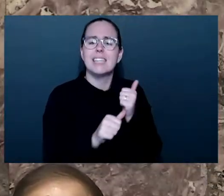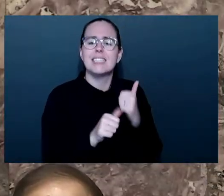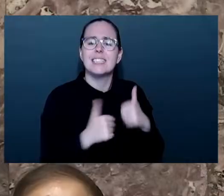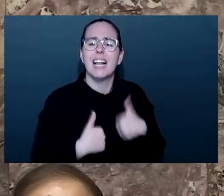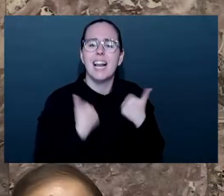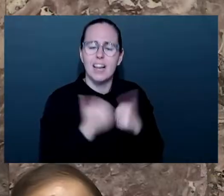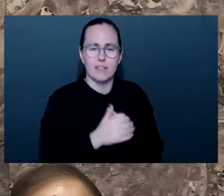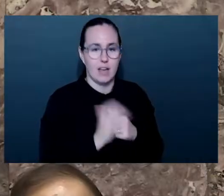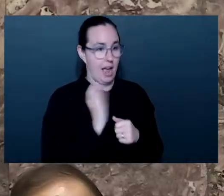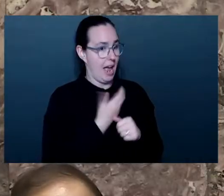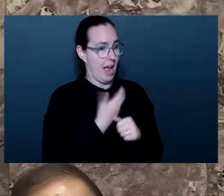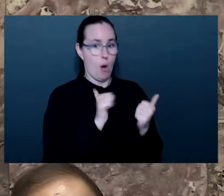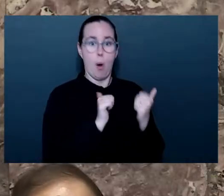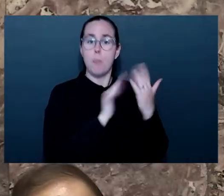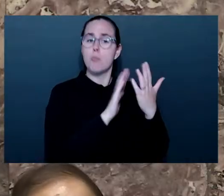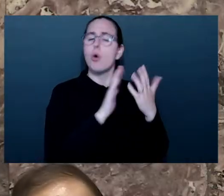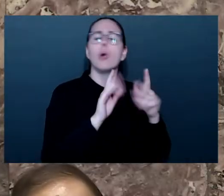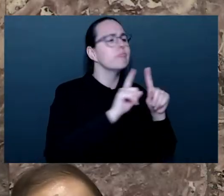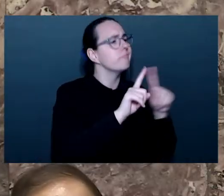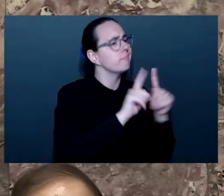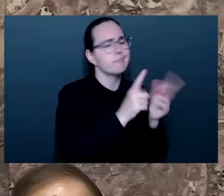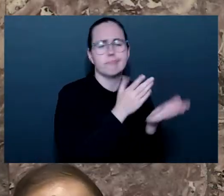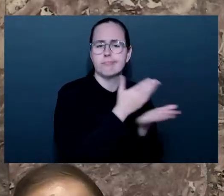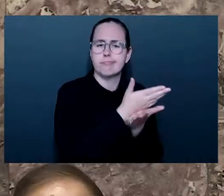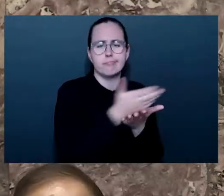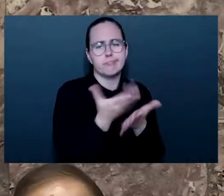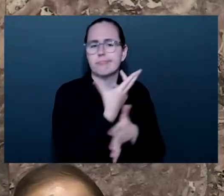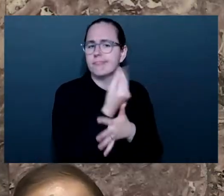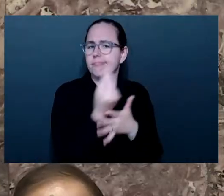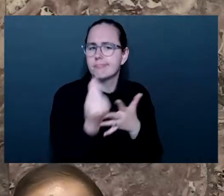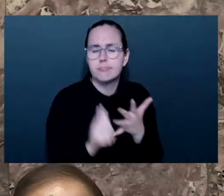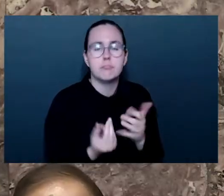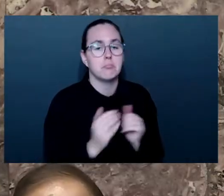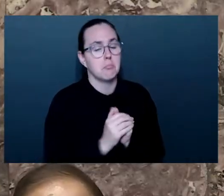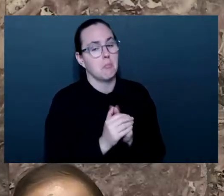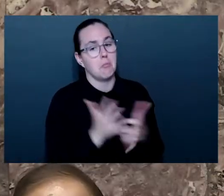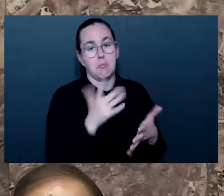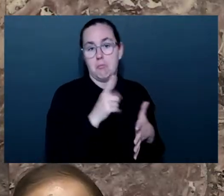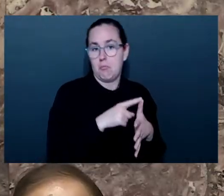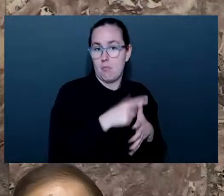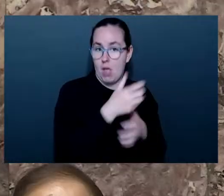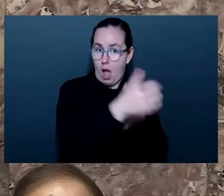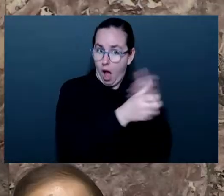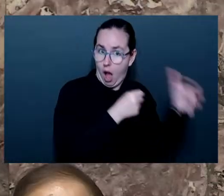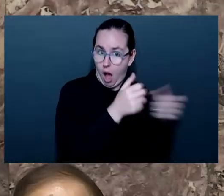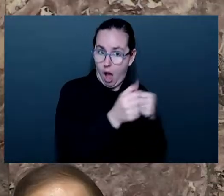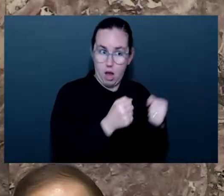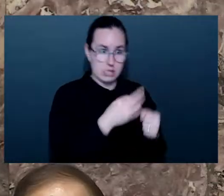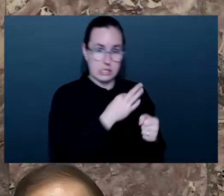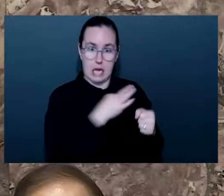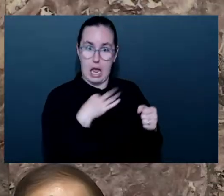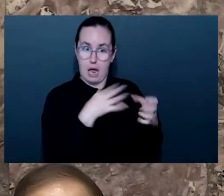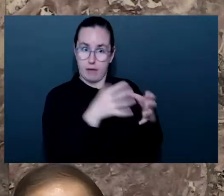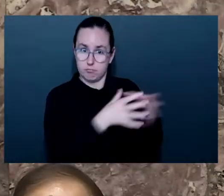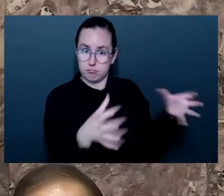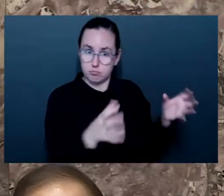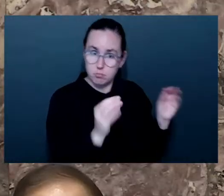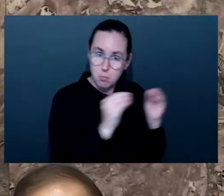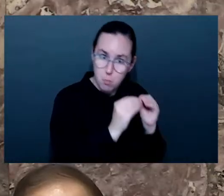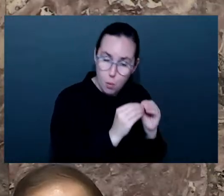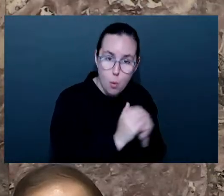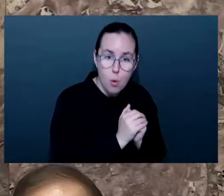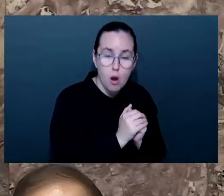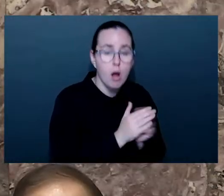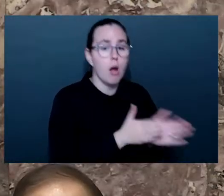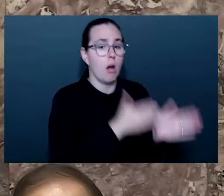that's required to support long-term care operations. Mr. Speaker, adding 2,400 new healthcare assistant training seats in an earn